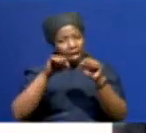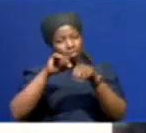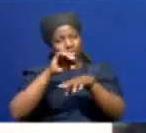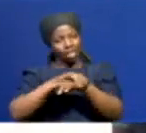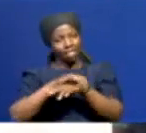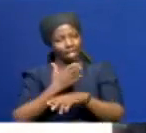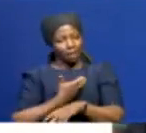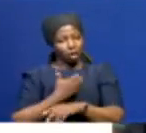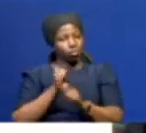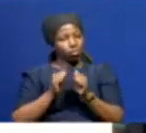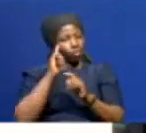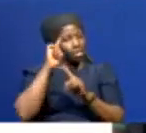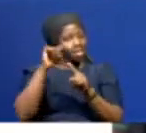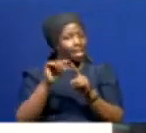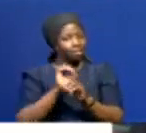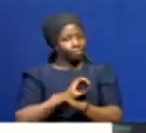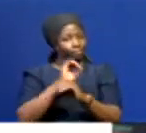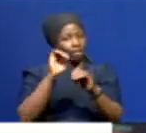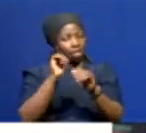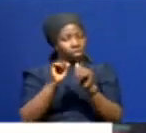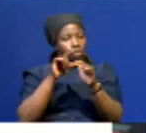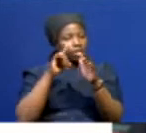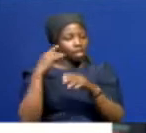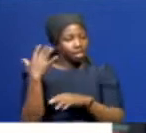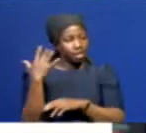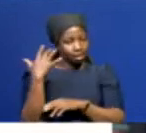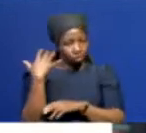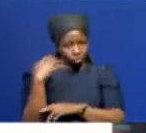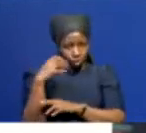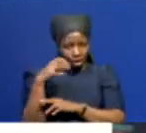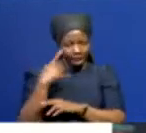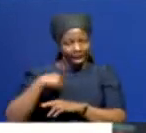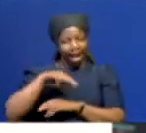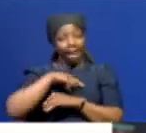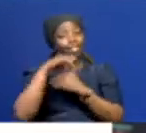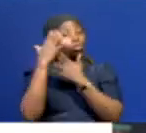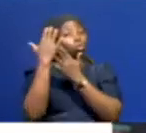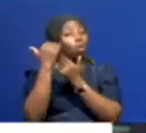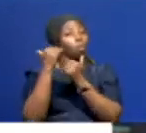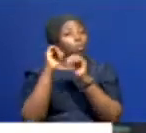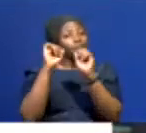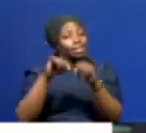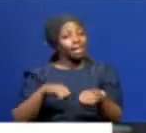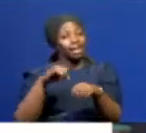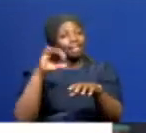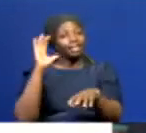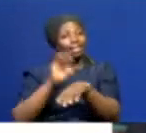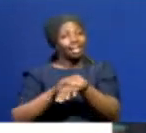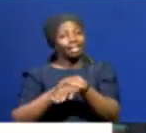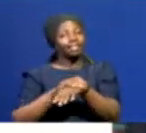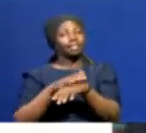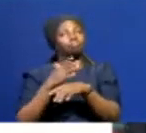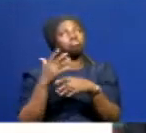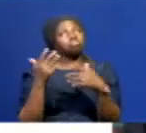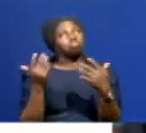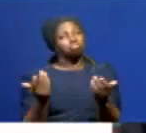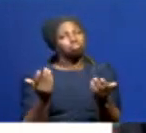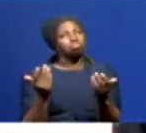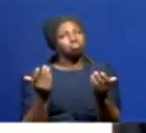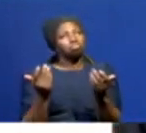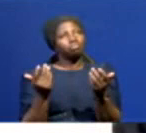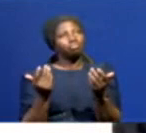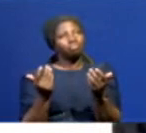ambazo tulikuwa tumetarget ambao ilikuwa ni gold. Tulikuwa tuna matumaini kwamba tungeweza kupata kati hayo